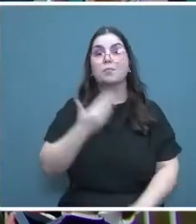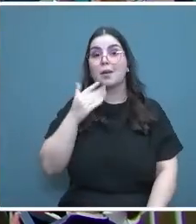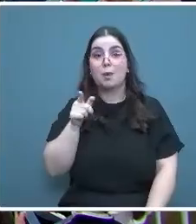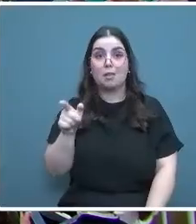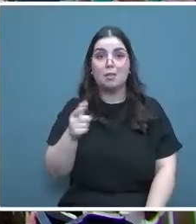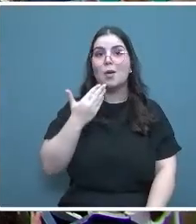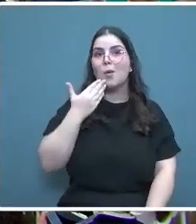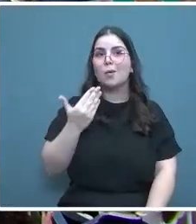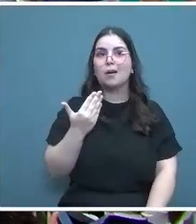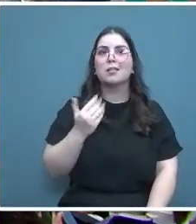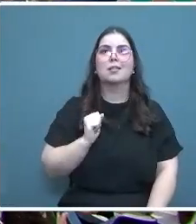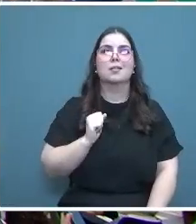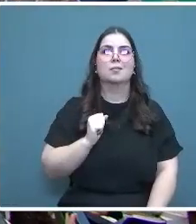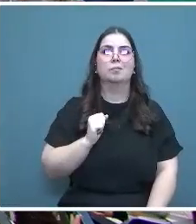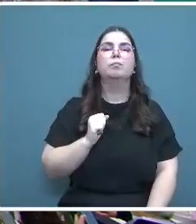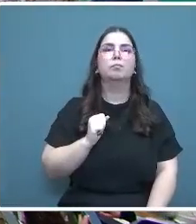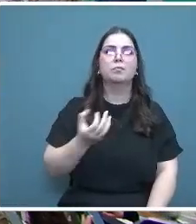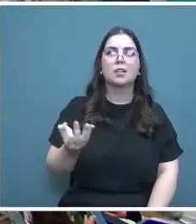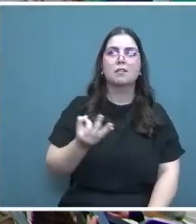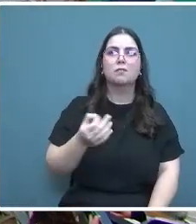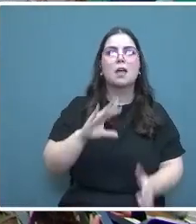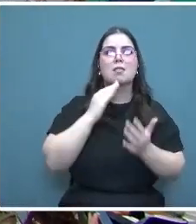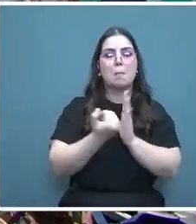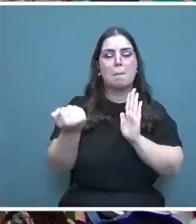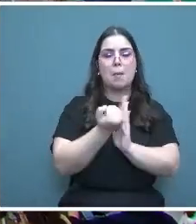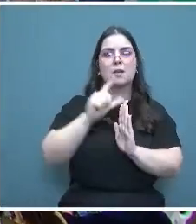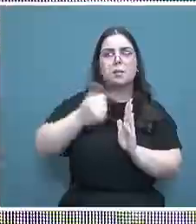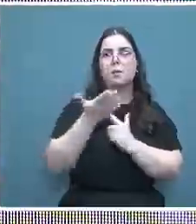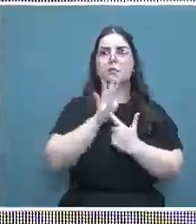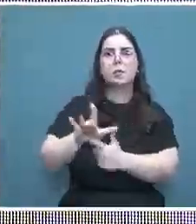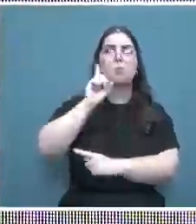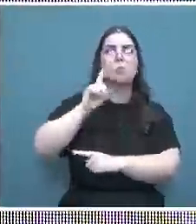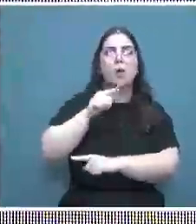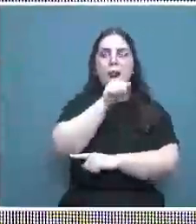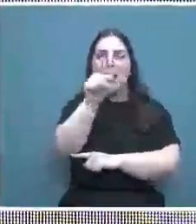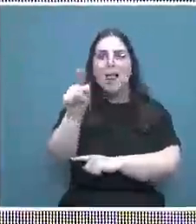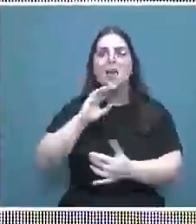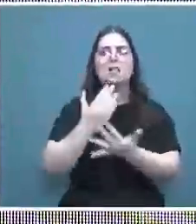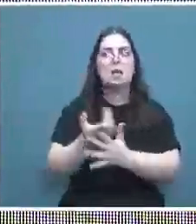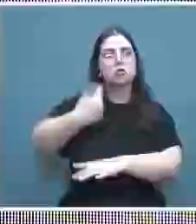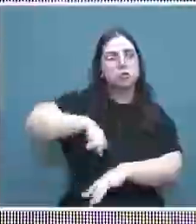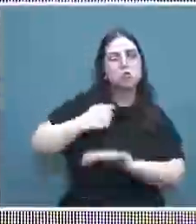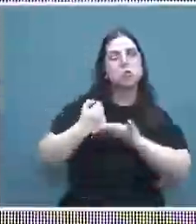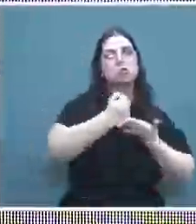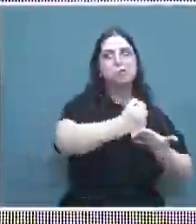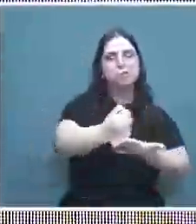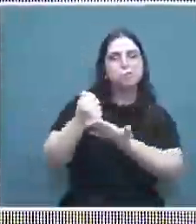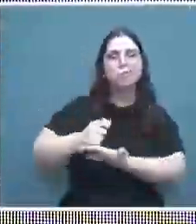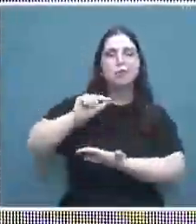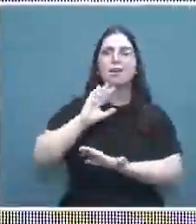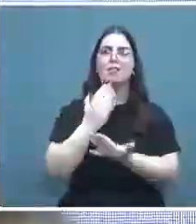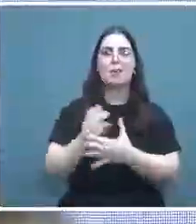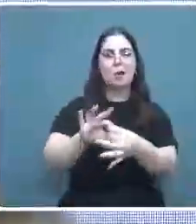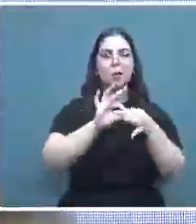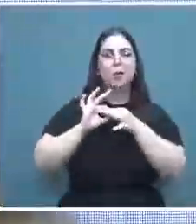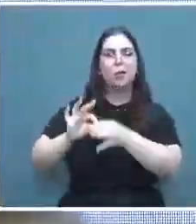It's kind of symbol as well, and I hope that it would be a kind of example for other women how we can support, how we can